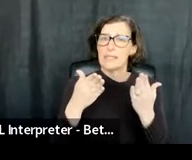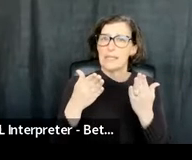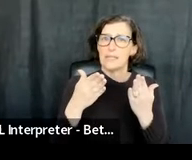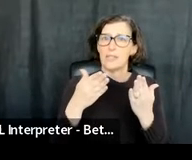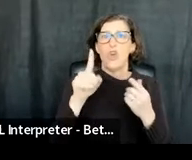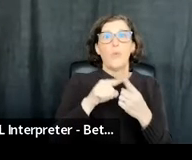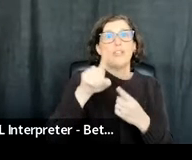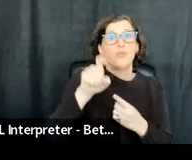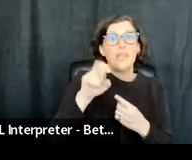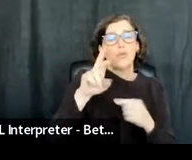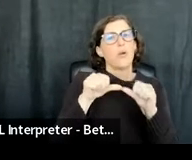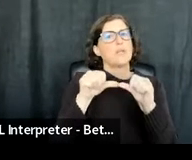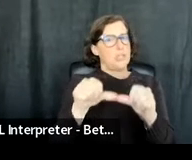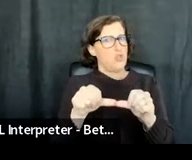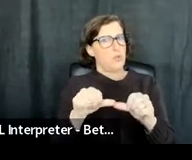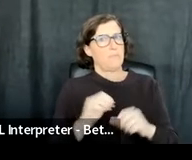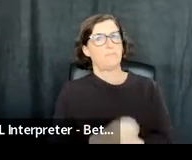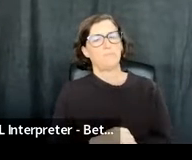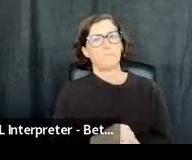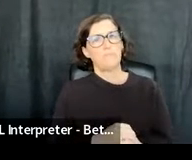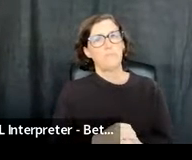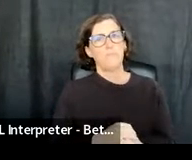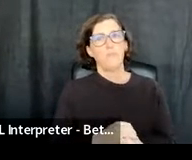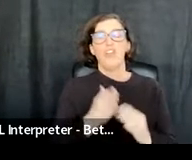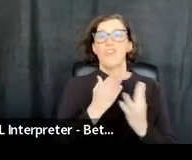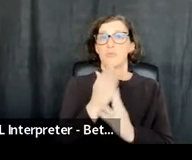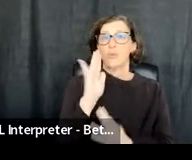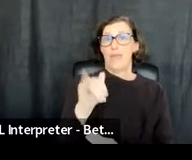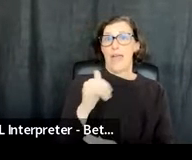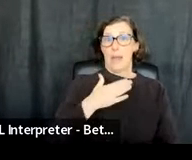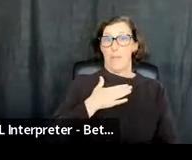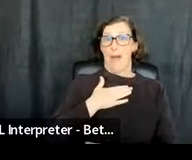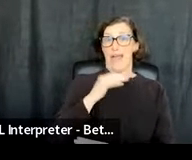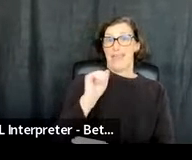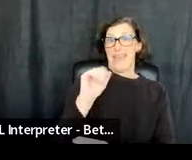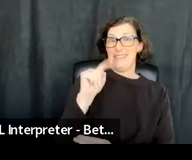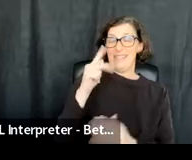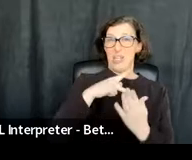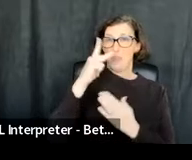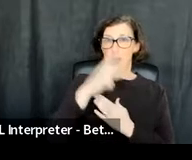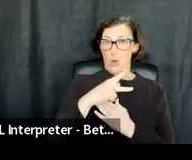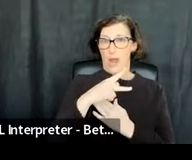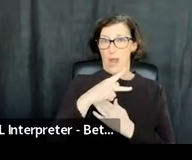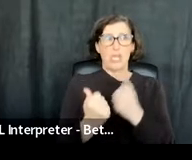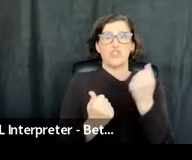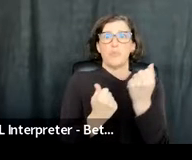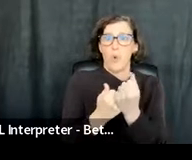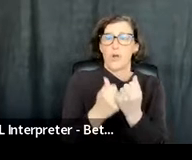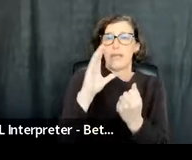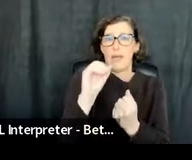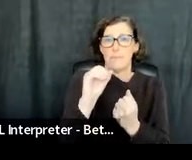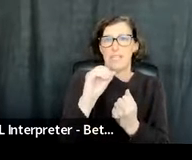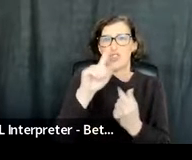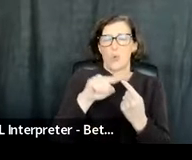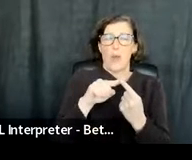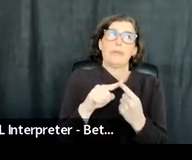or ongoing basis. And through this MyAT program, we're supporting entities around the very thorny topic